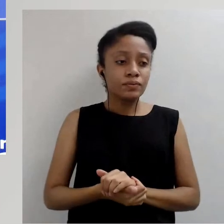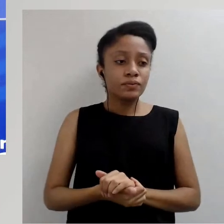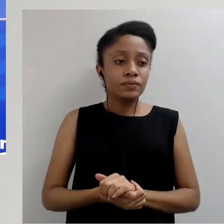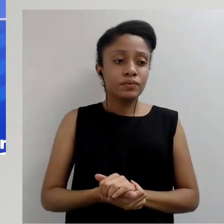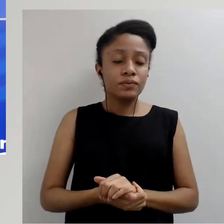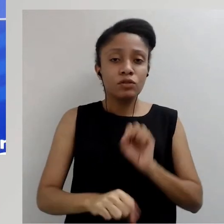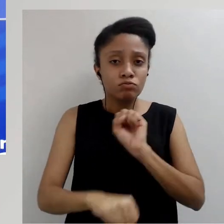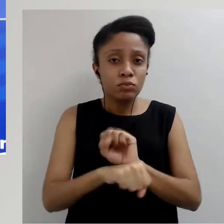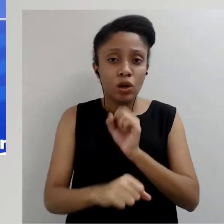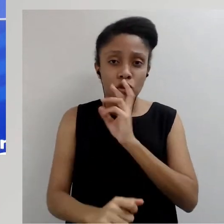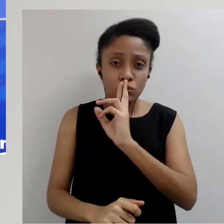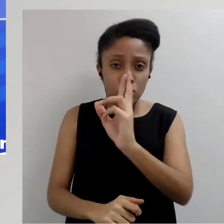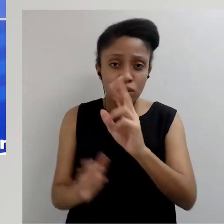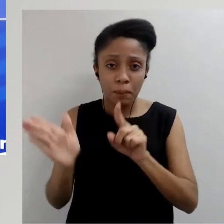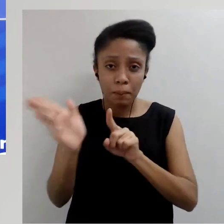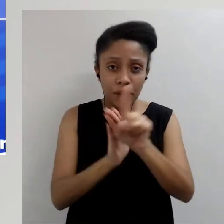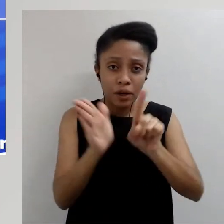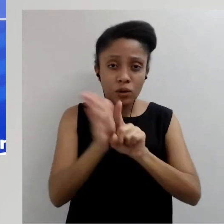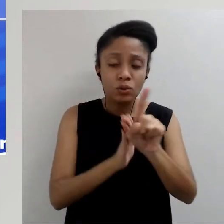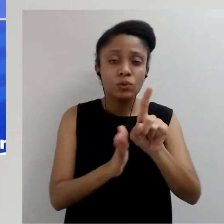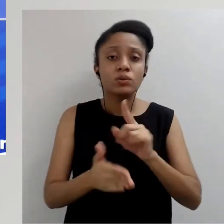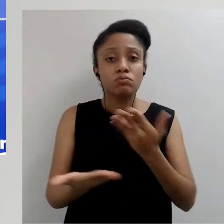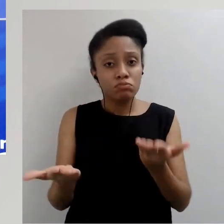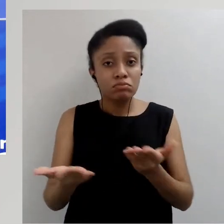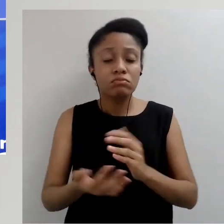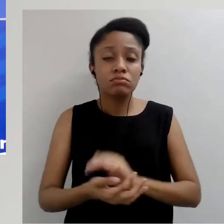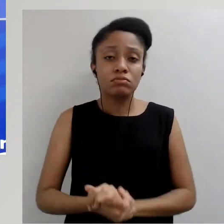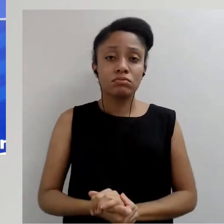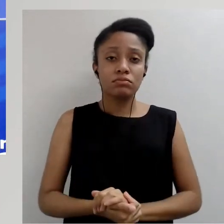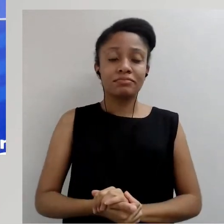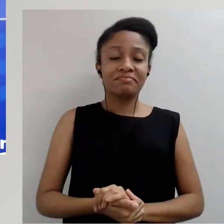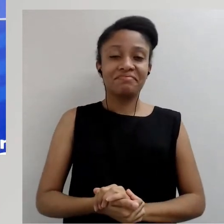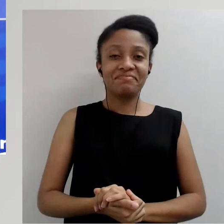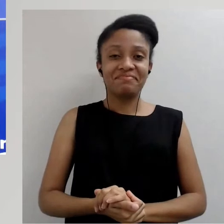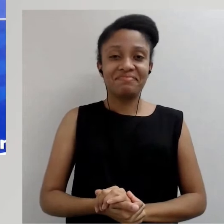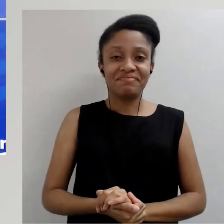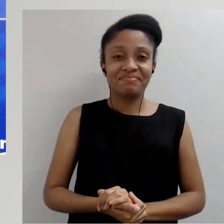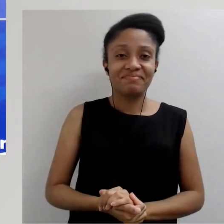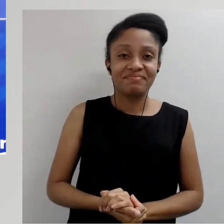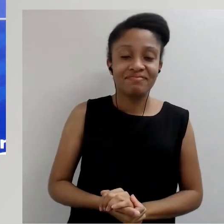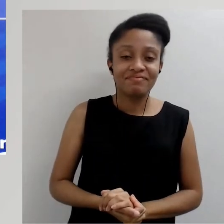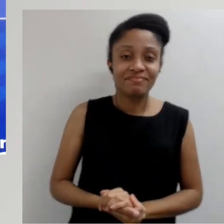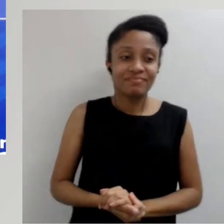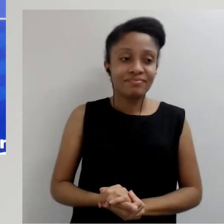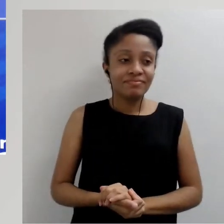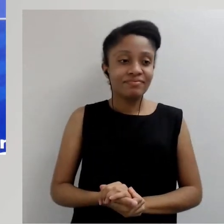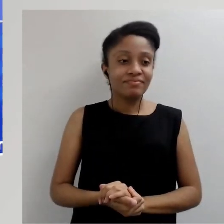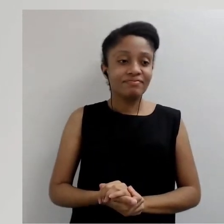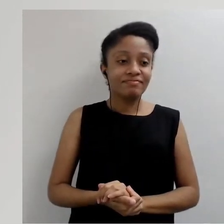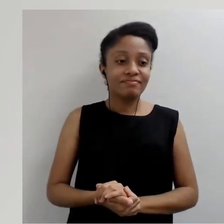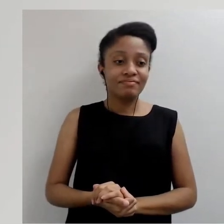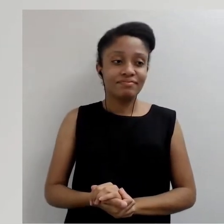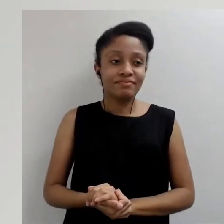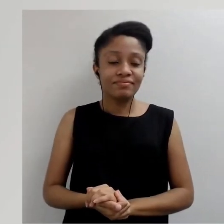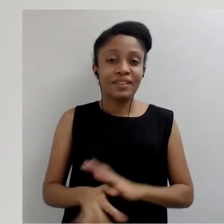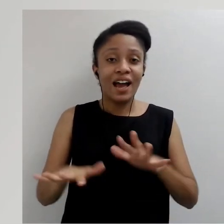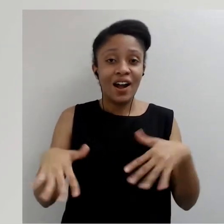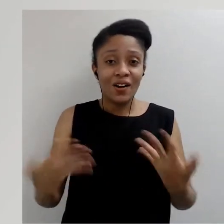need. I hope I could answer your question. Thank you. Very good.